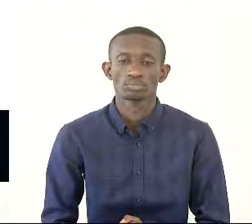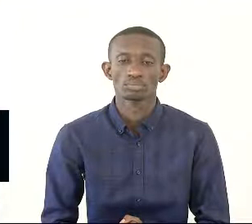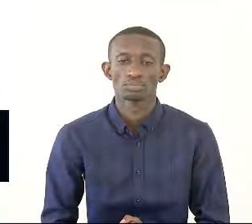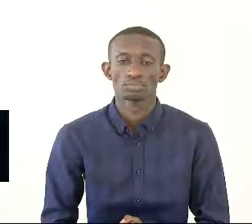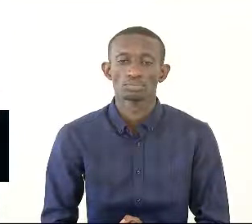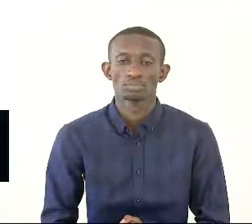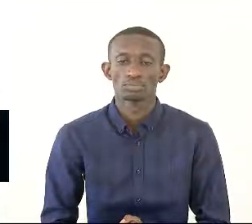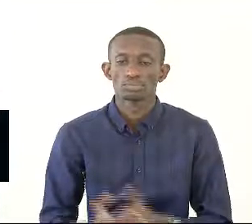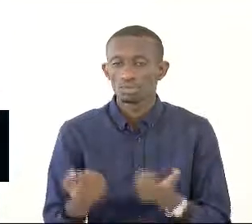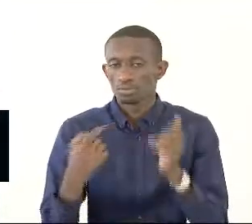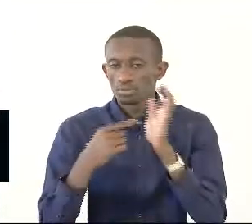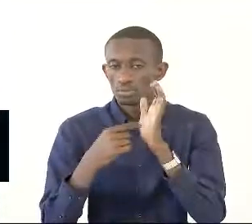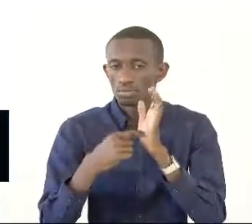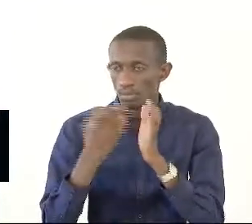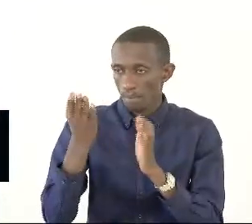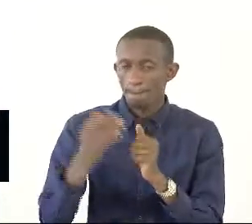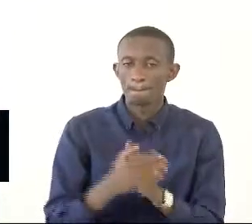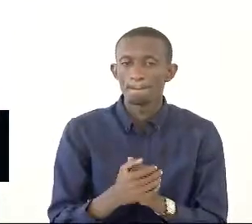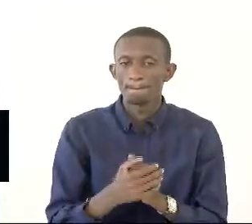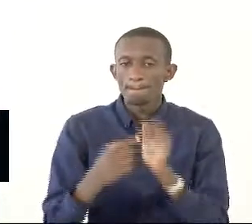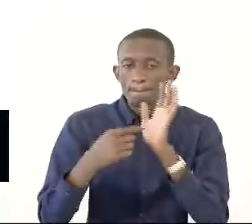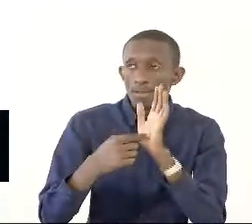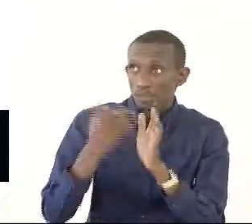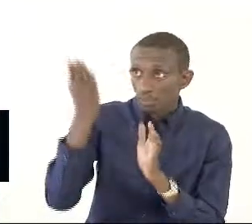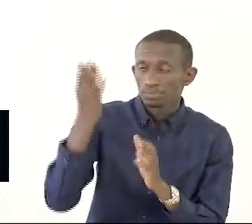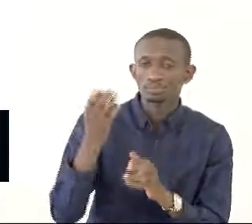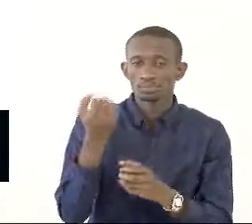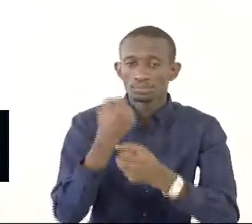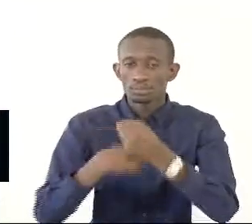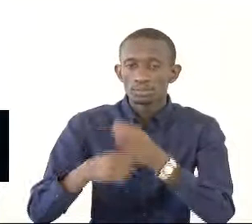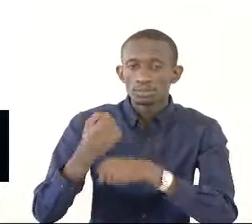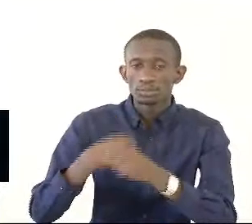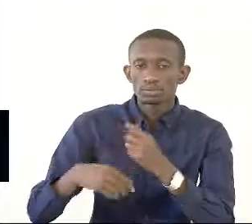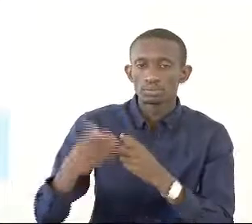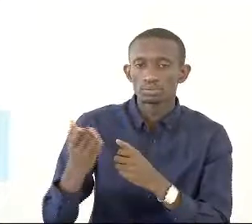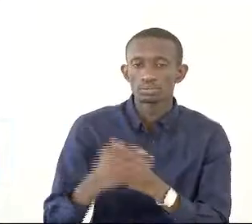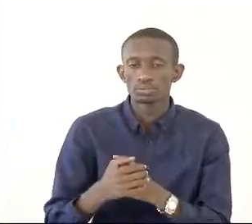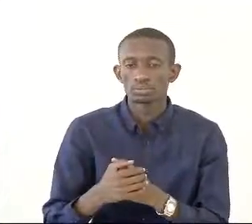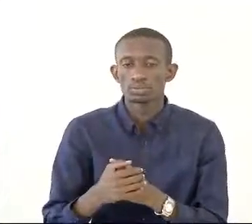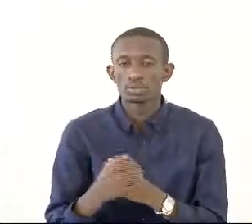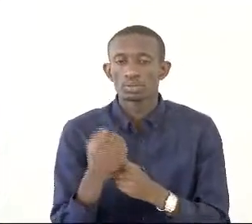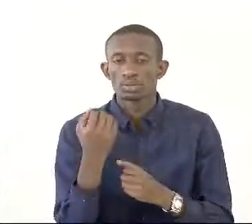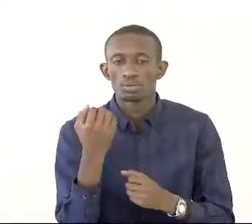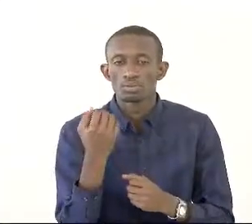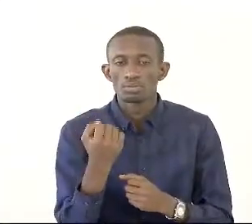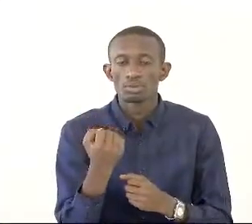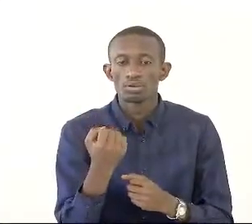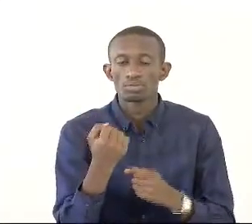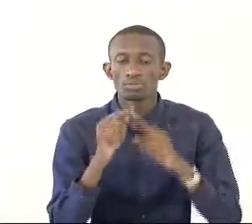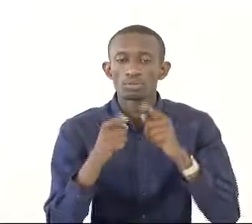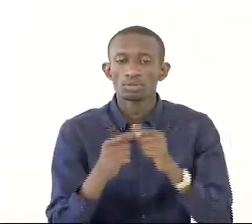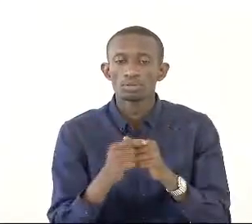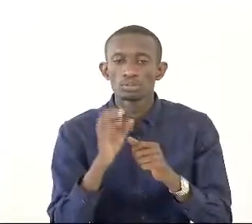We have this example here. So this is the example. The activity of 5.0 times 10 power